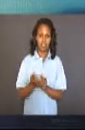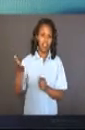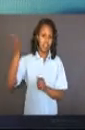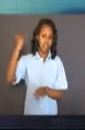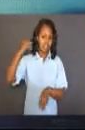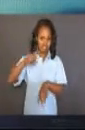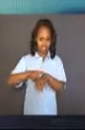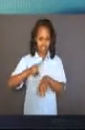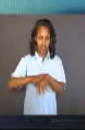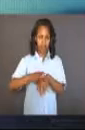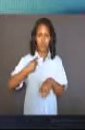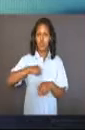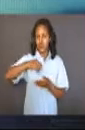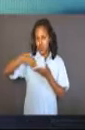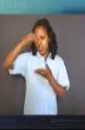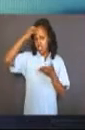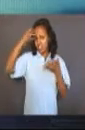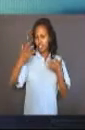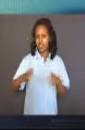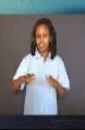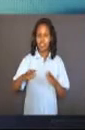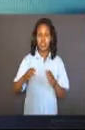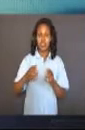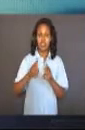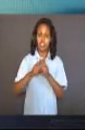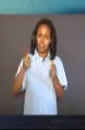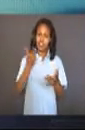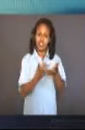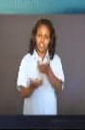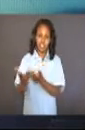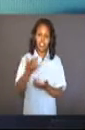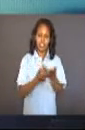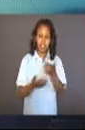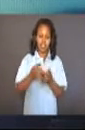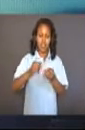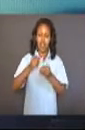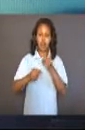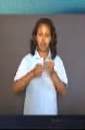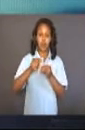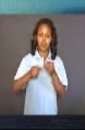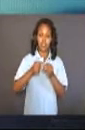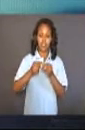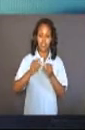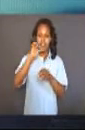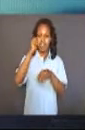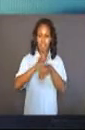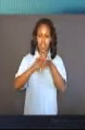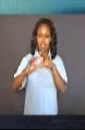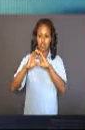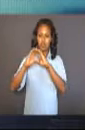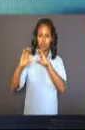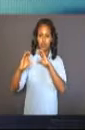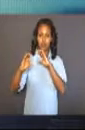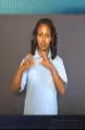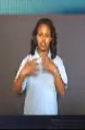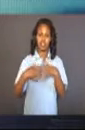Last time, we learned a great deal about vacuum tube devices.